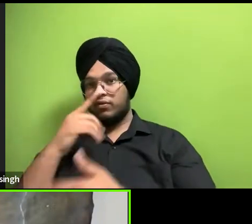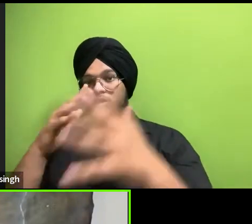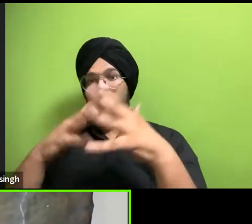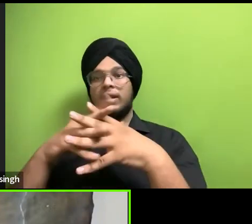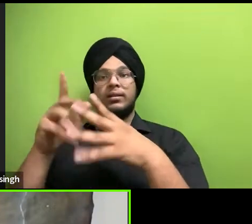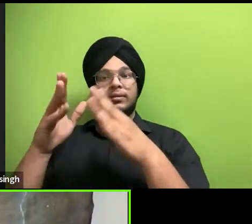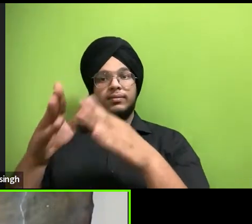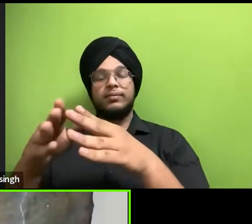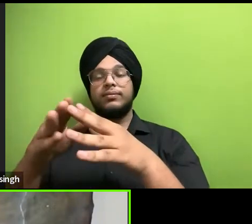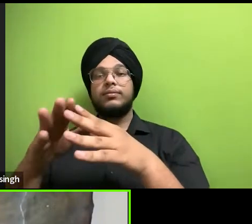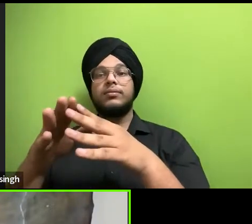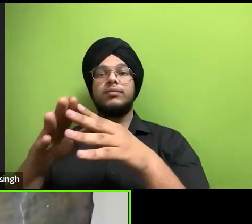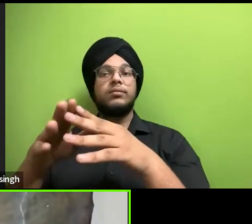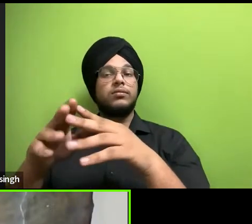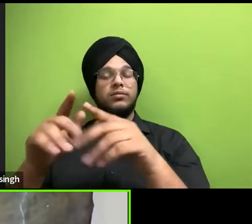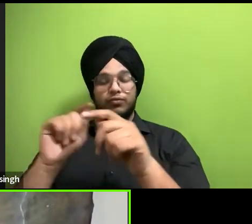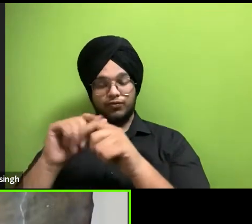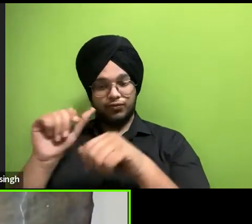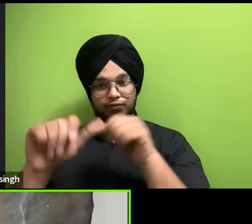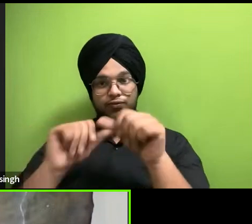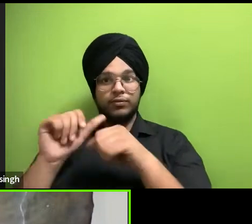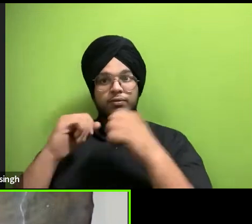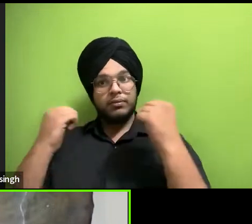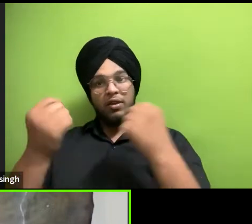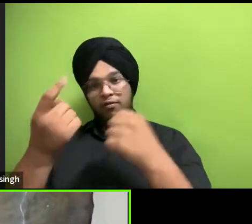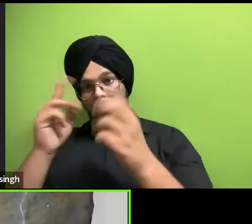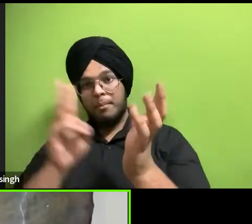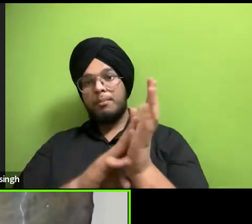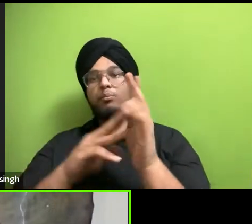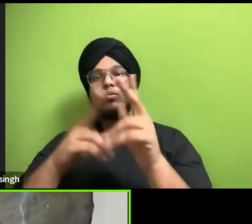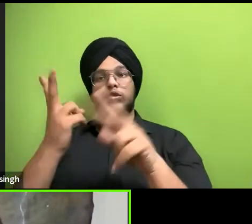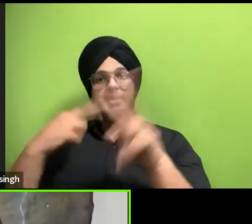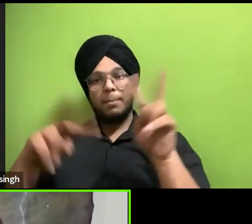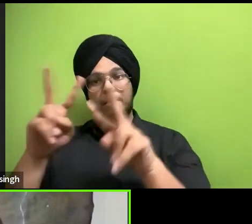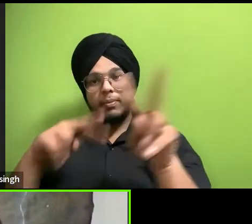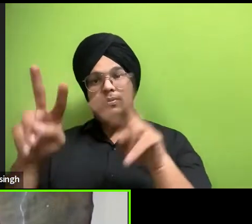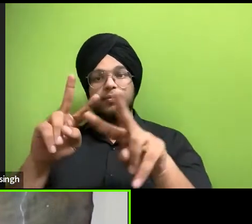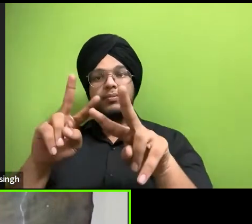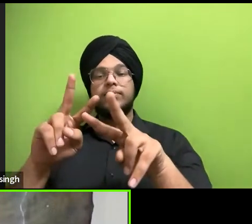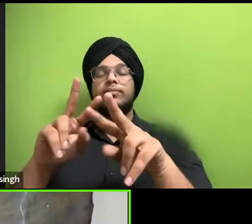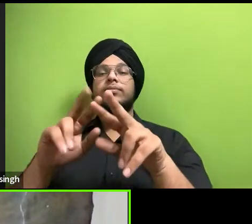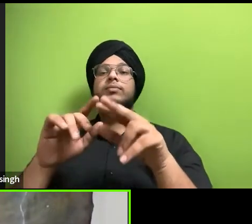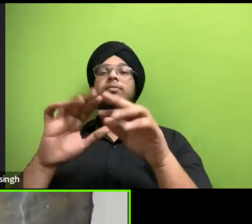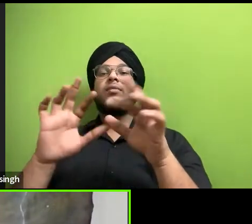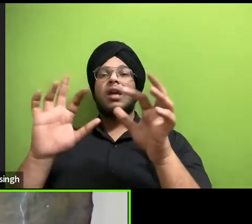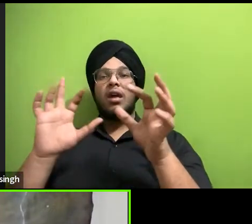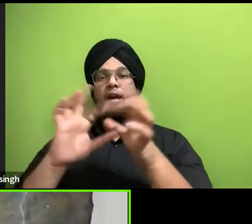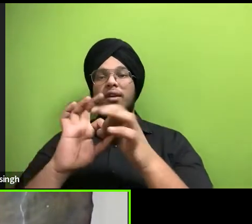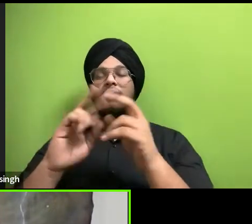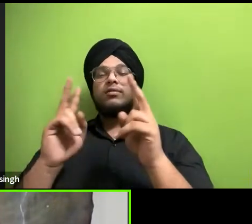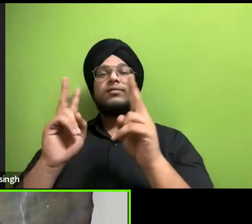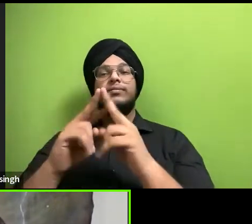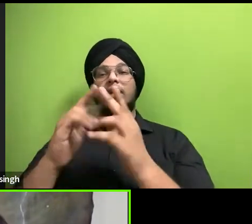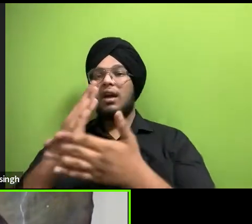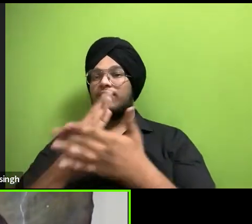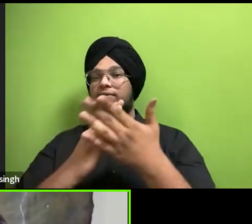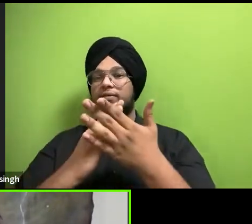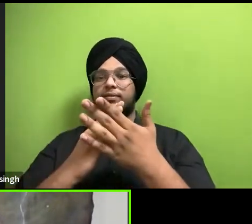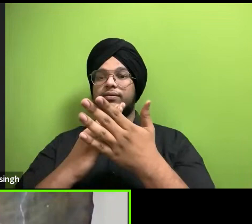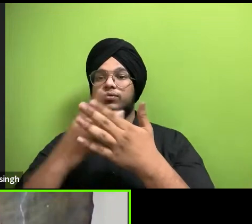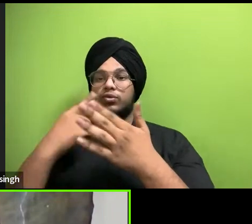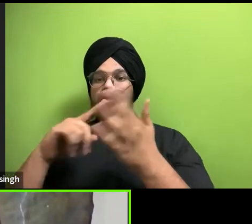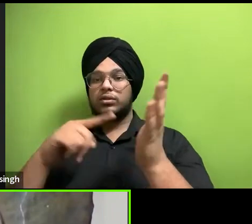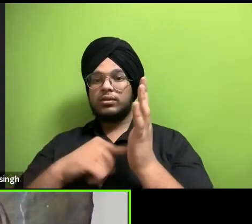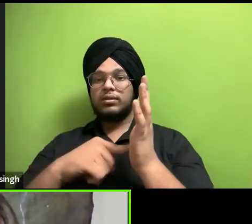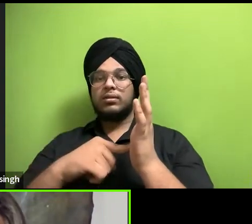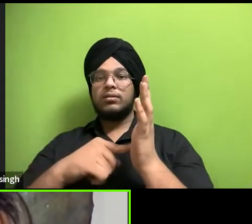a major acquisition for the museum, and therefore it's, you know, on semi-permanent display. We can't really take it down because